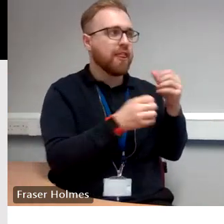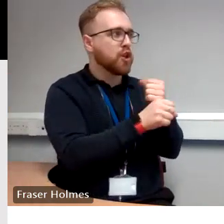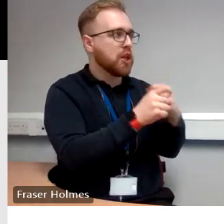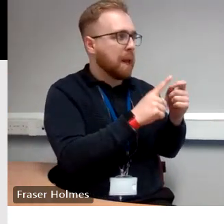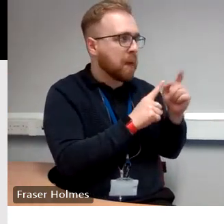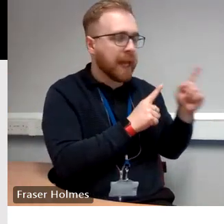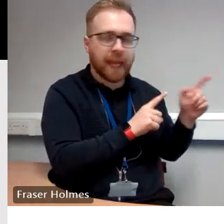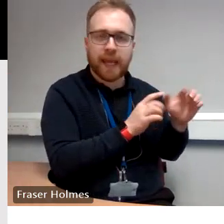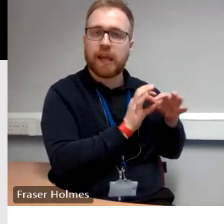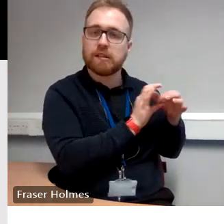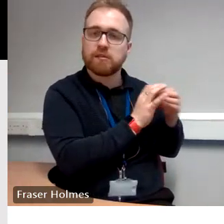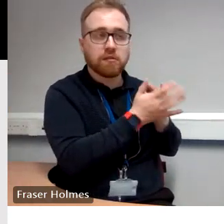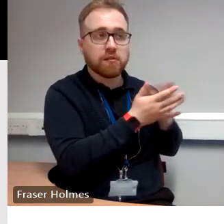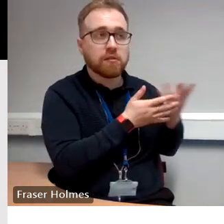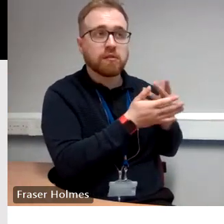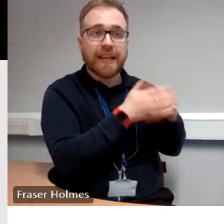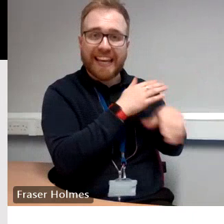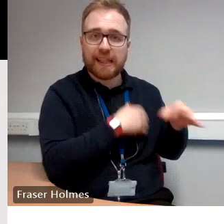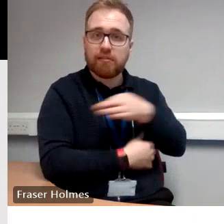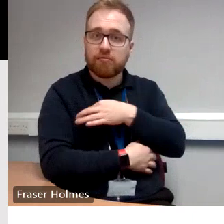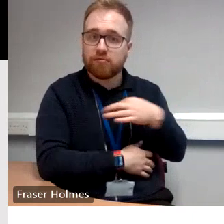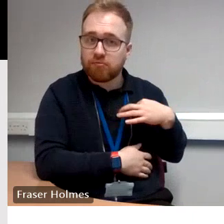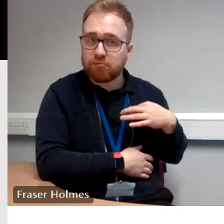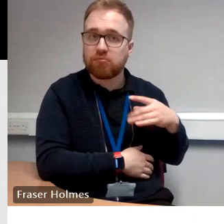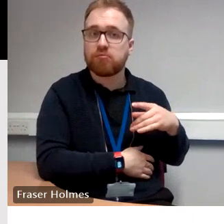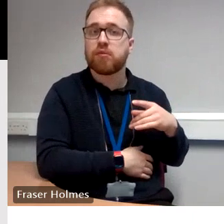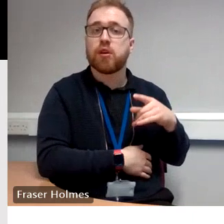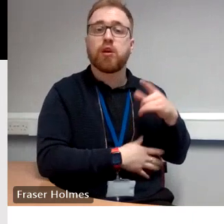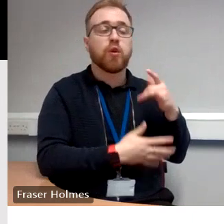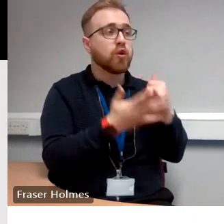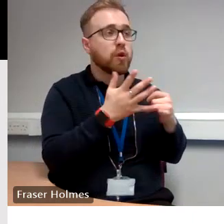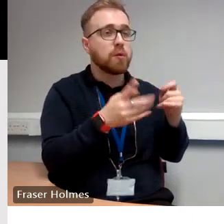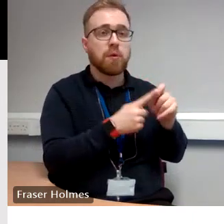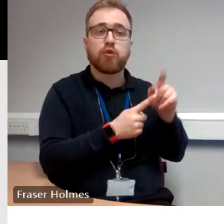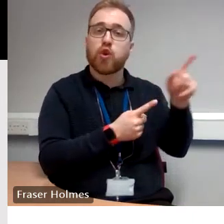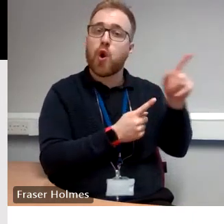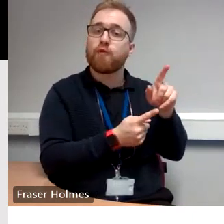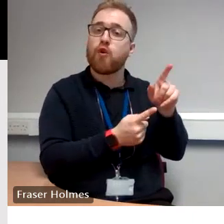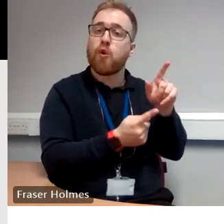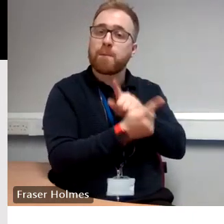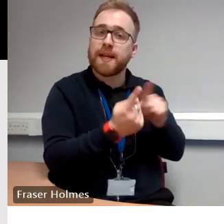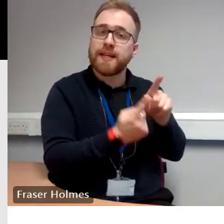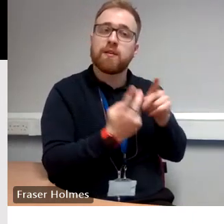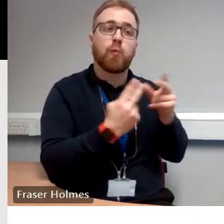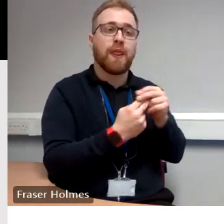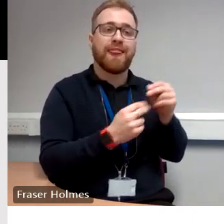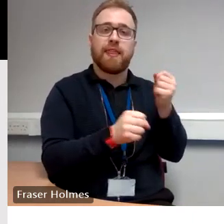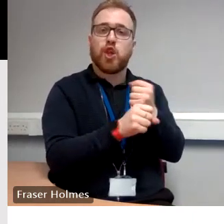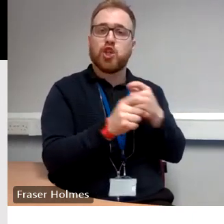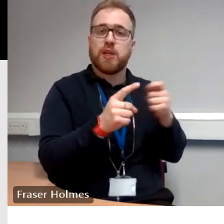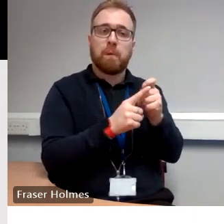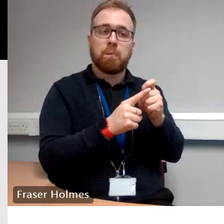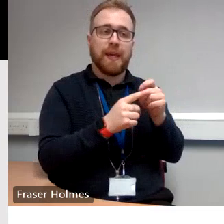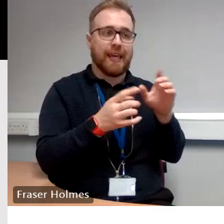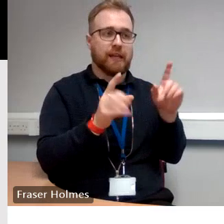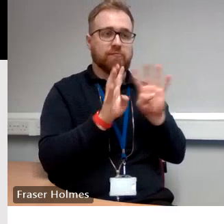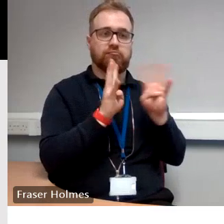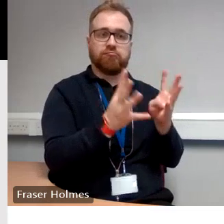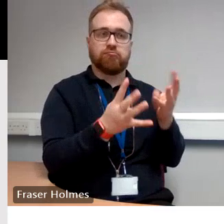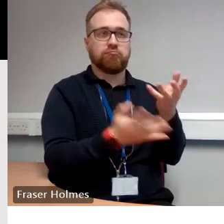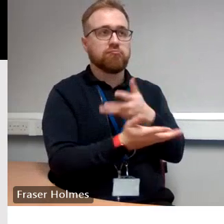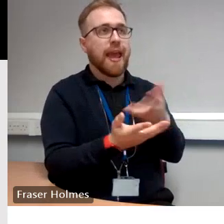work alongside in the practice. So as you can see here, the social prescriber will go for a meeting with the GP partners and discuss any